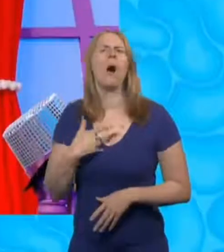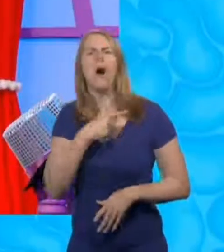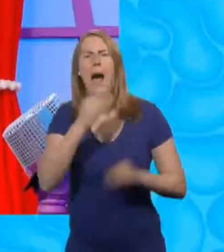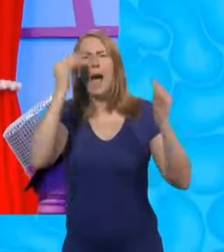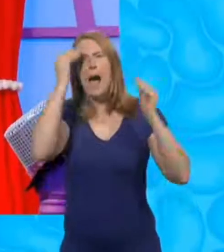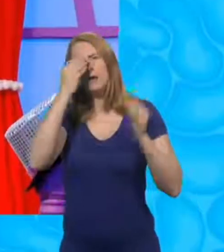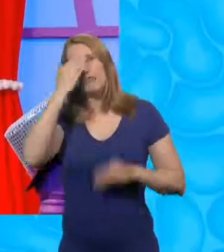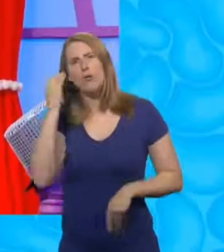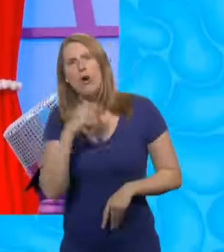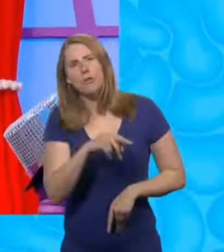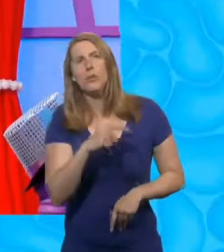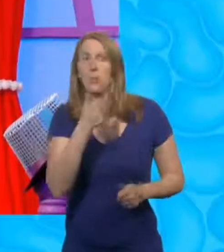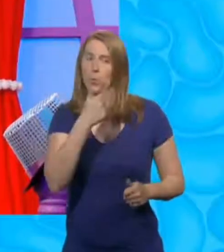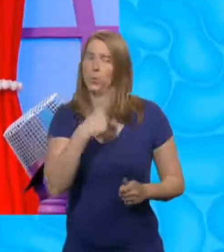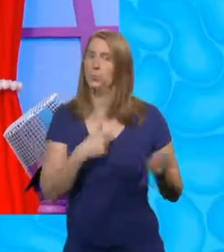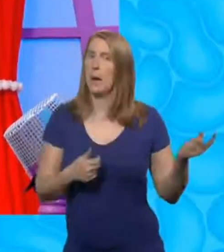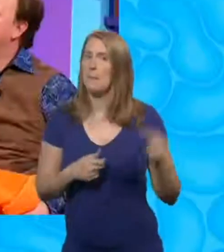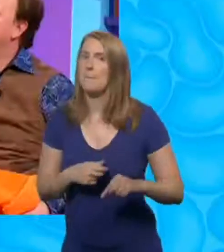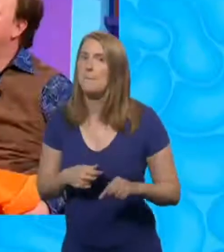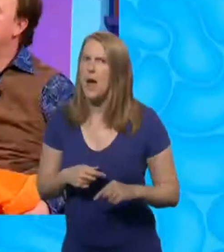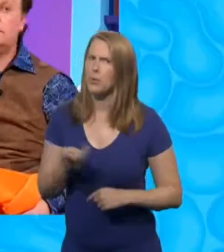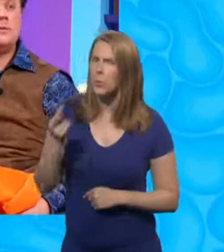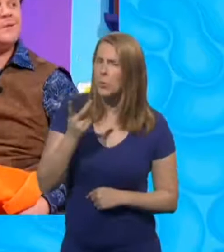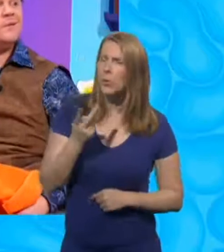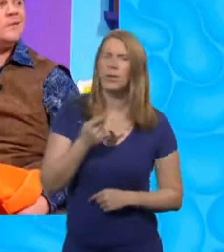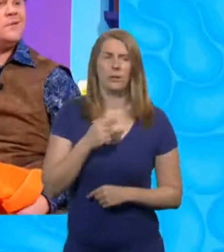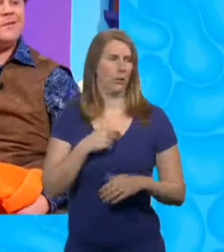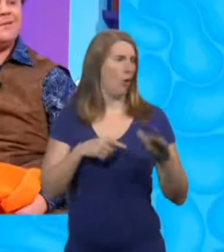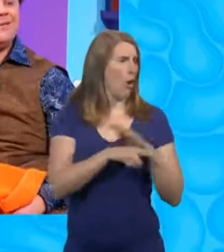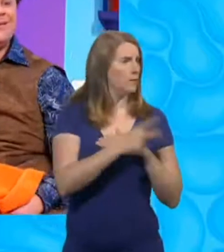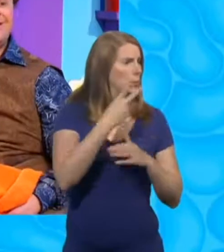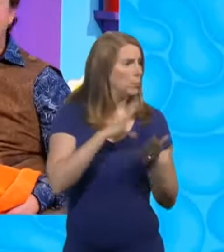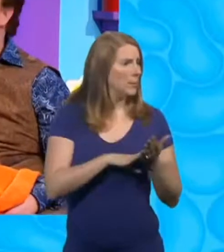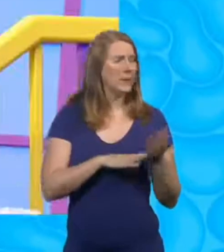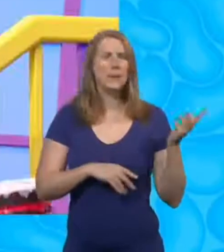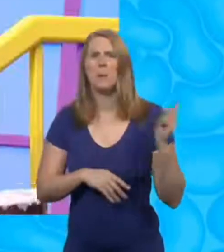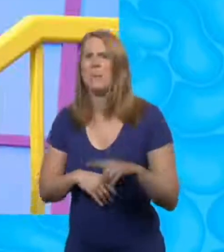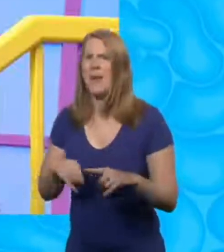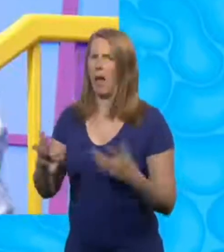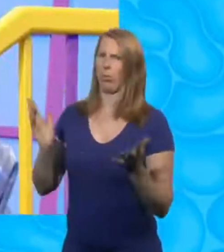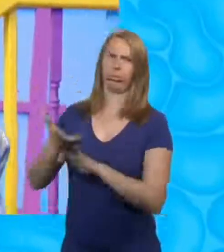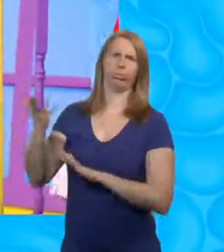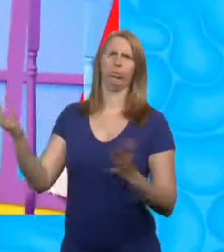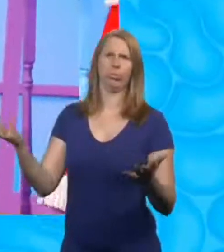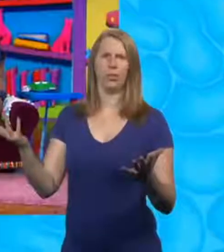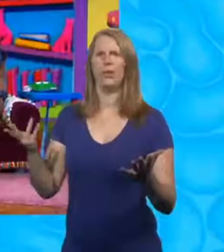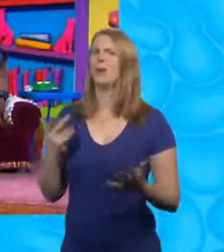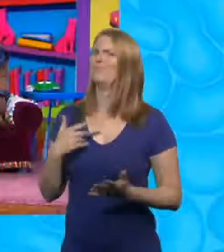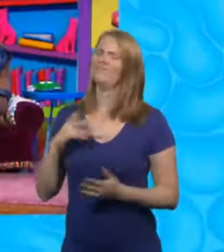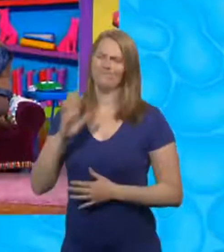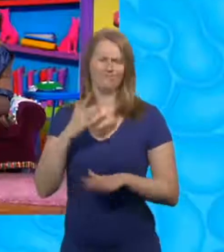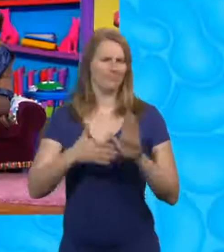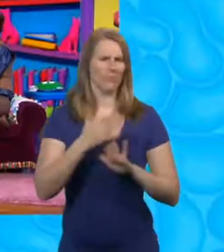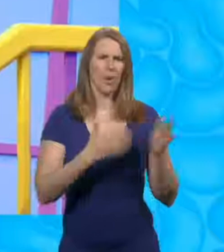and I think it's a very good job I did. I mean, honestly, you two. I'm gone for 2 minutes, and look what happens. Well, that's it.